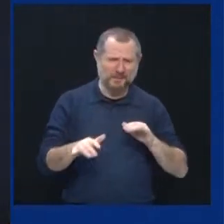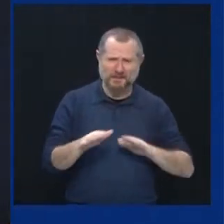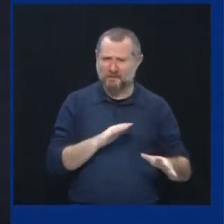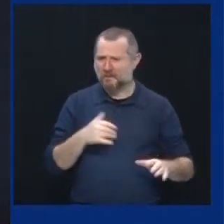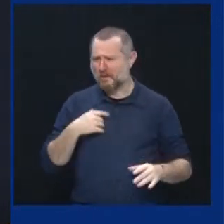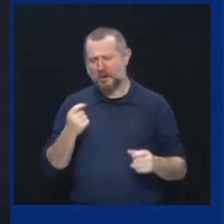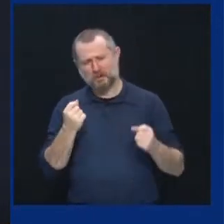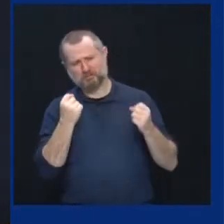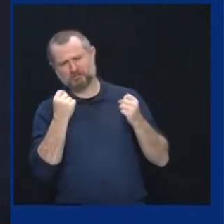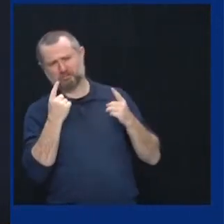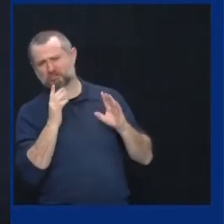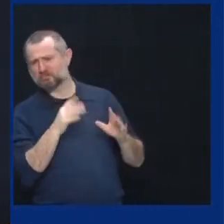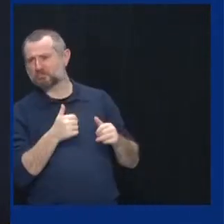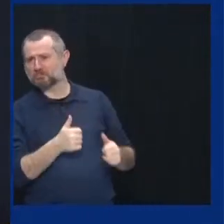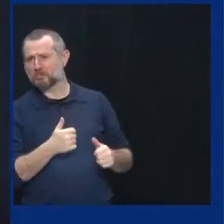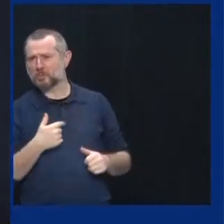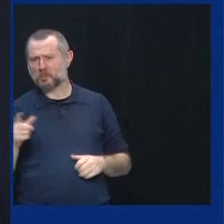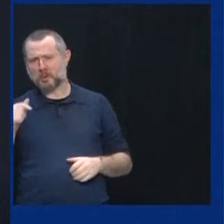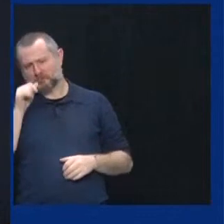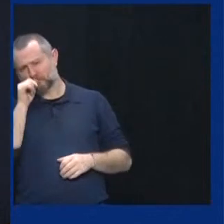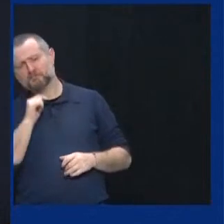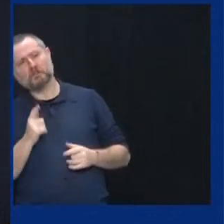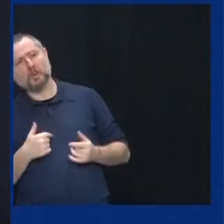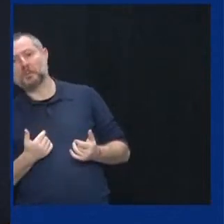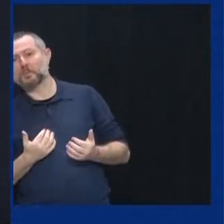letters to Democratic governors,